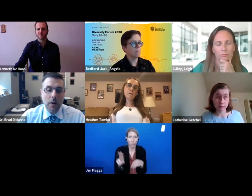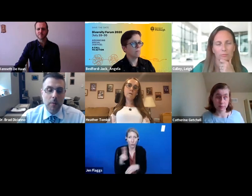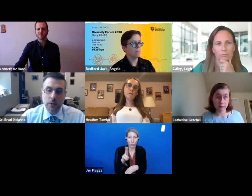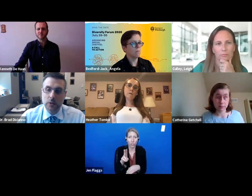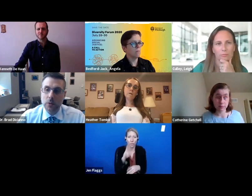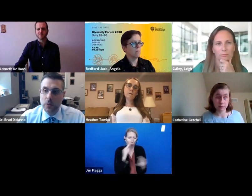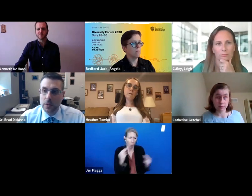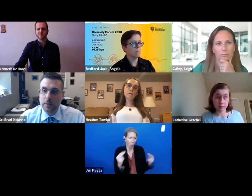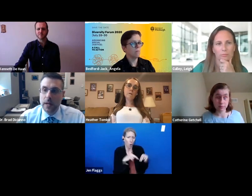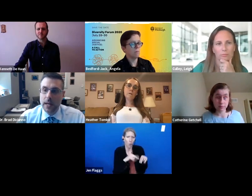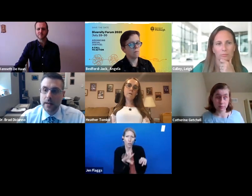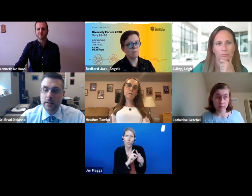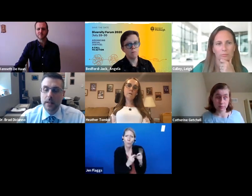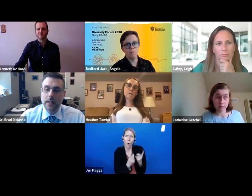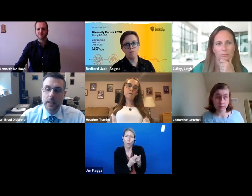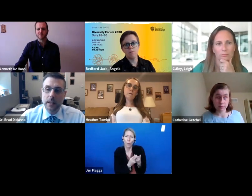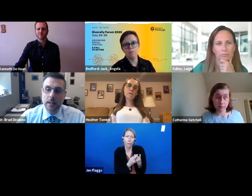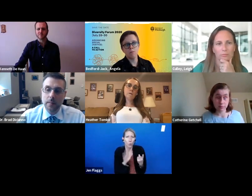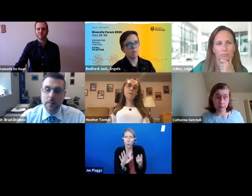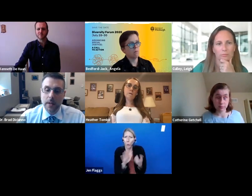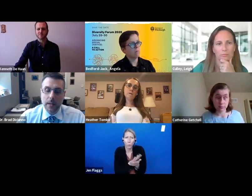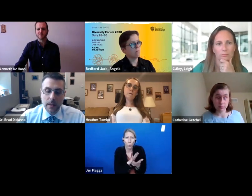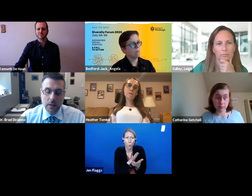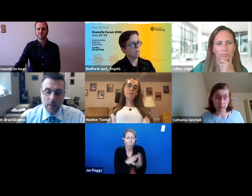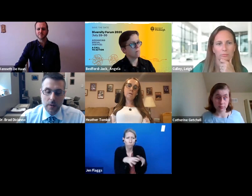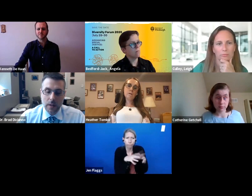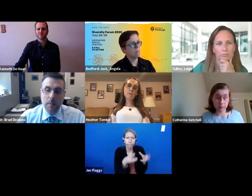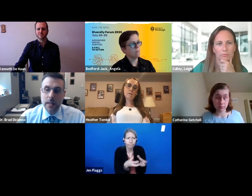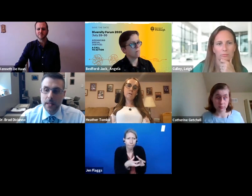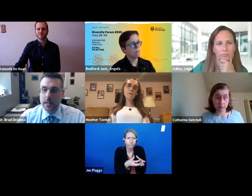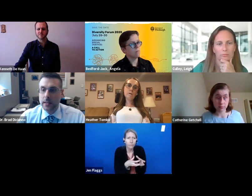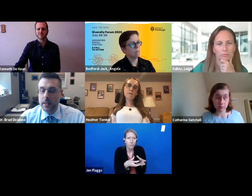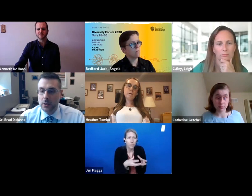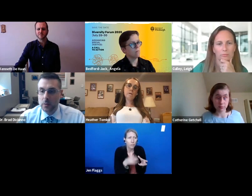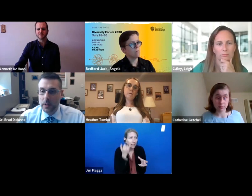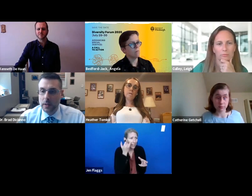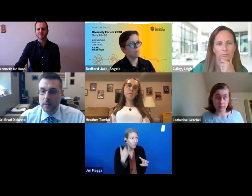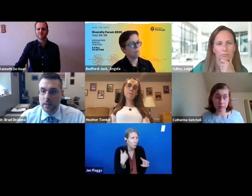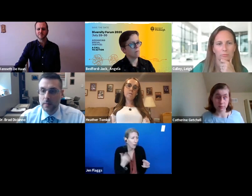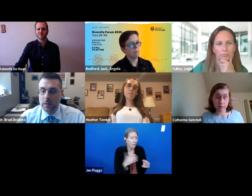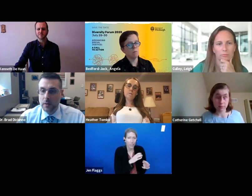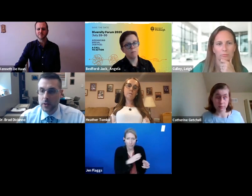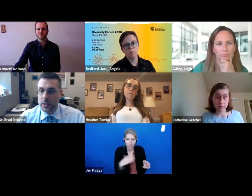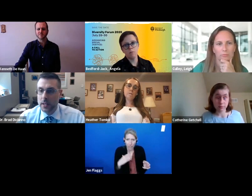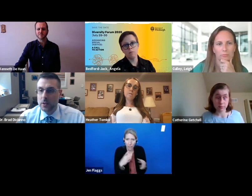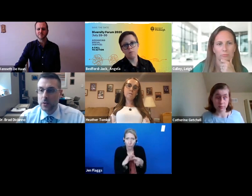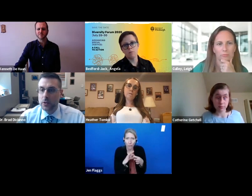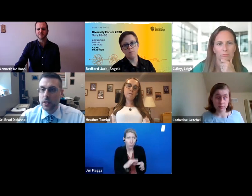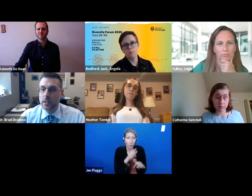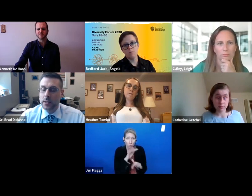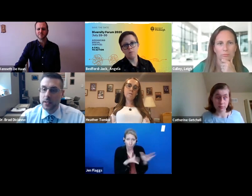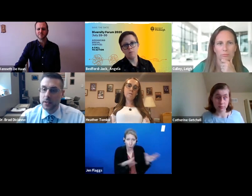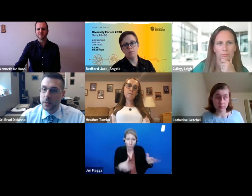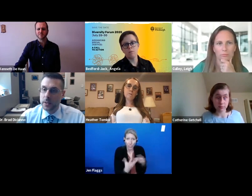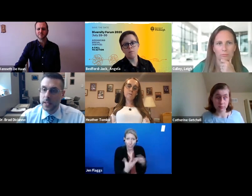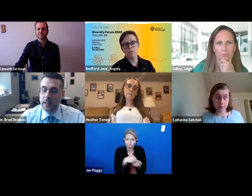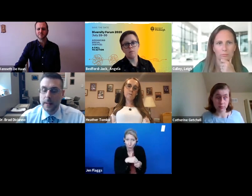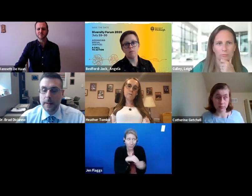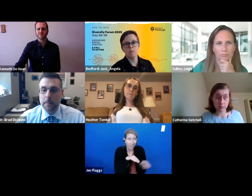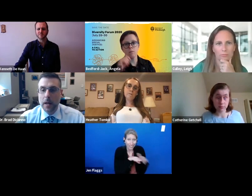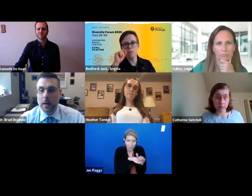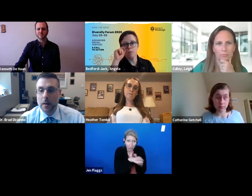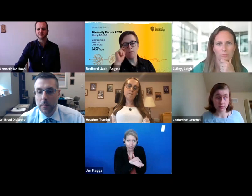your department or school. If you have a committee that deals with diversity, inclusion,